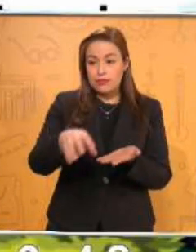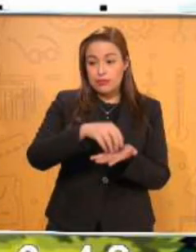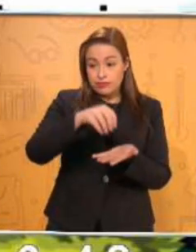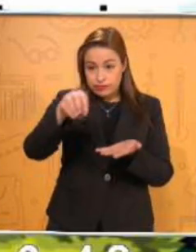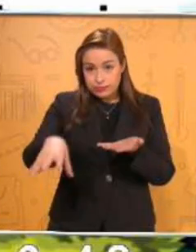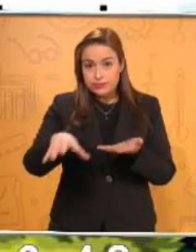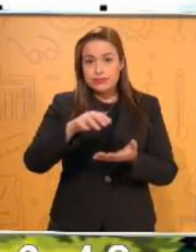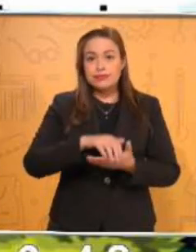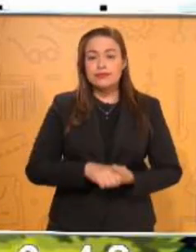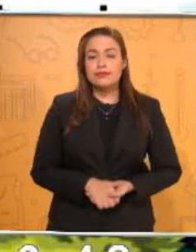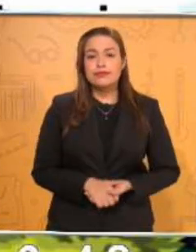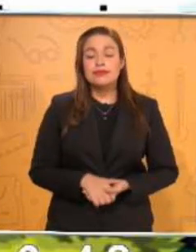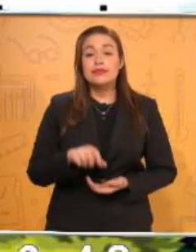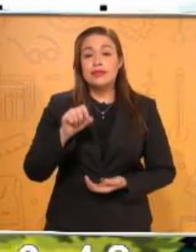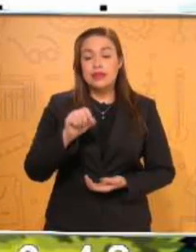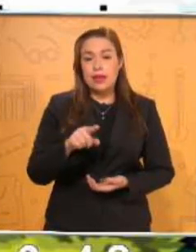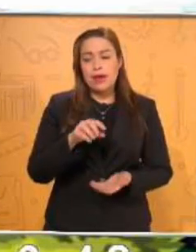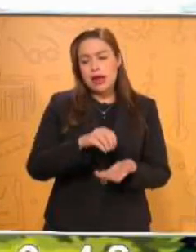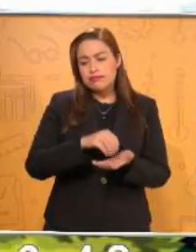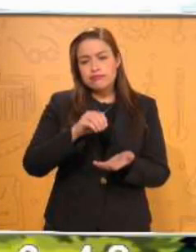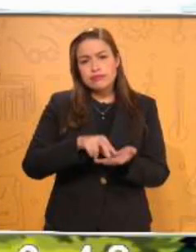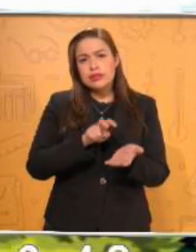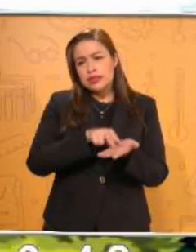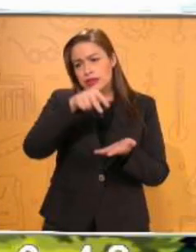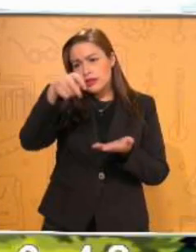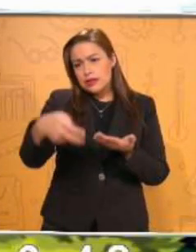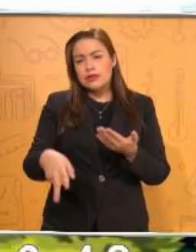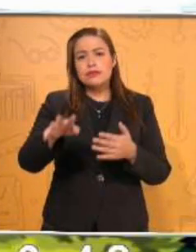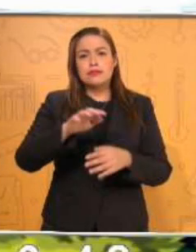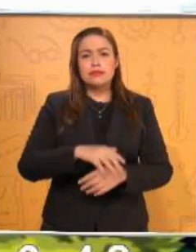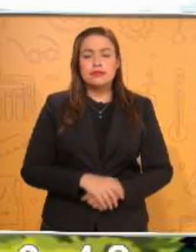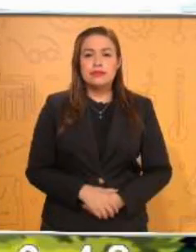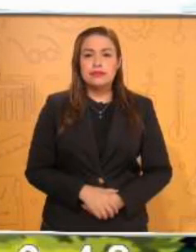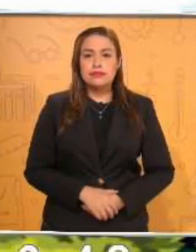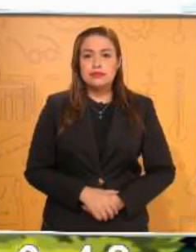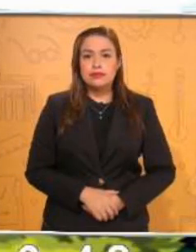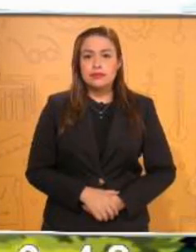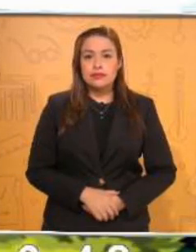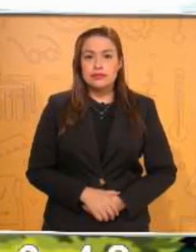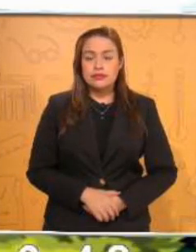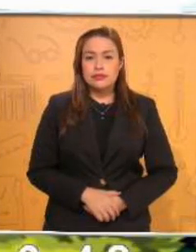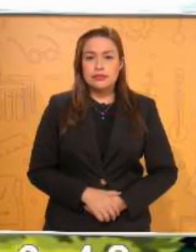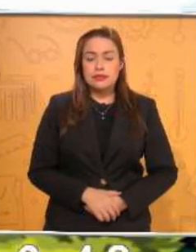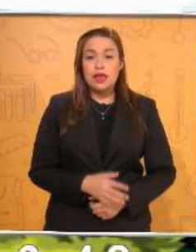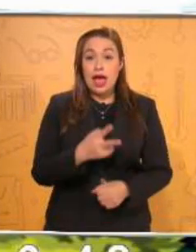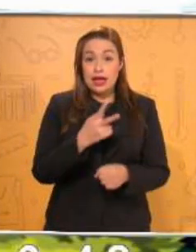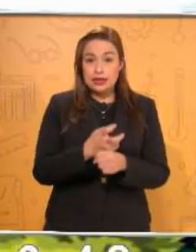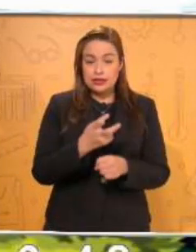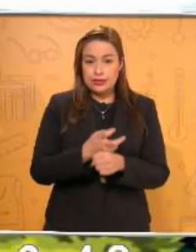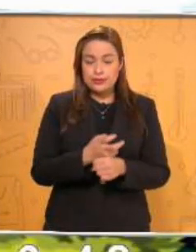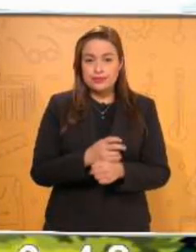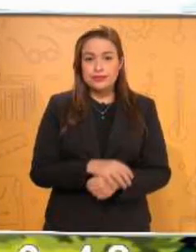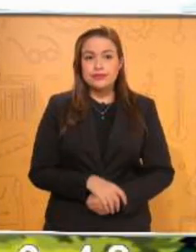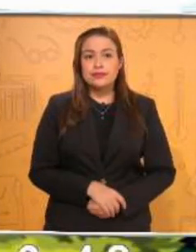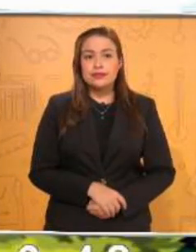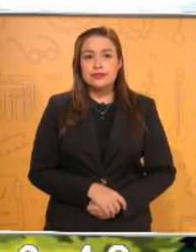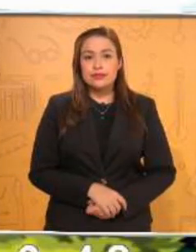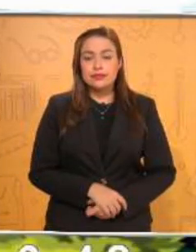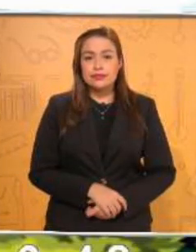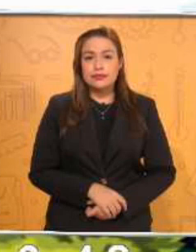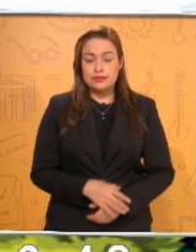We're also jumping. Then, second slide, analyze